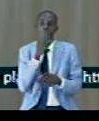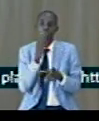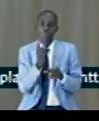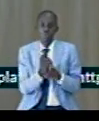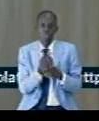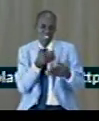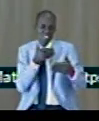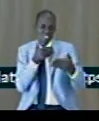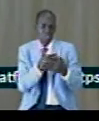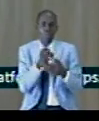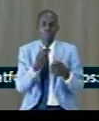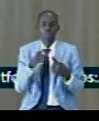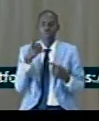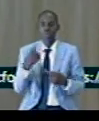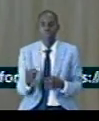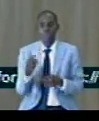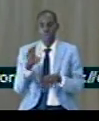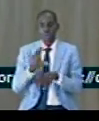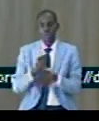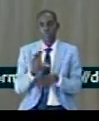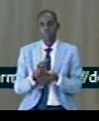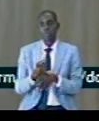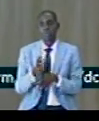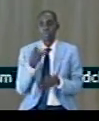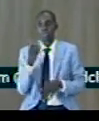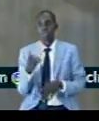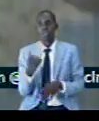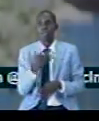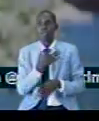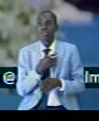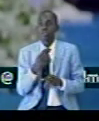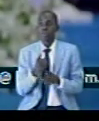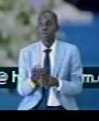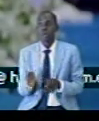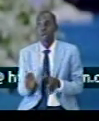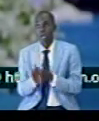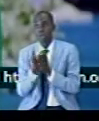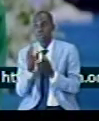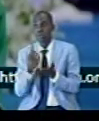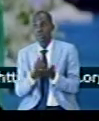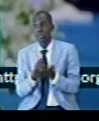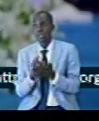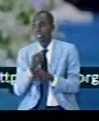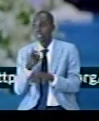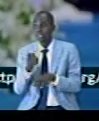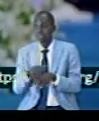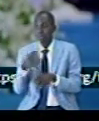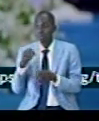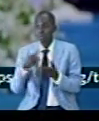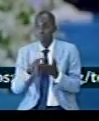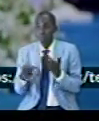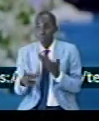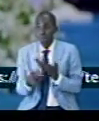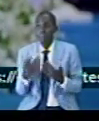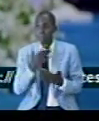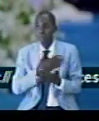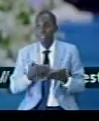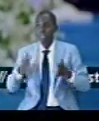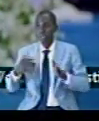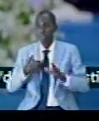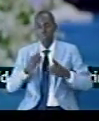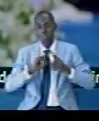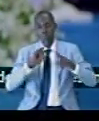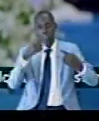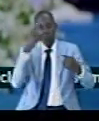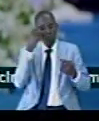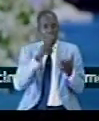So I just excused the doctor that, please, when the time of that crusade started, just let me go there. And the